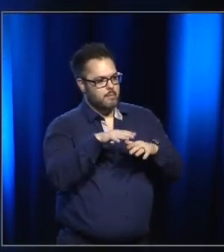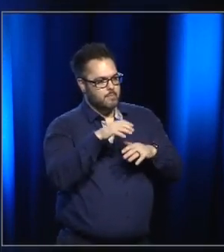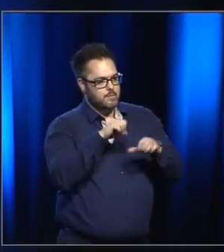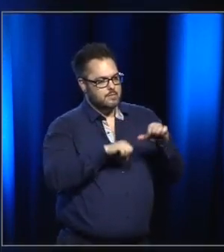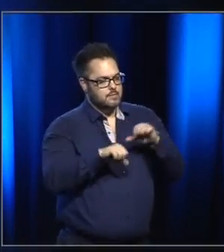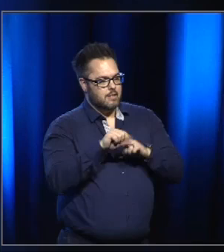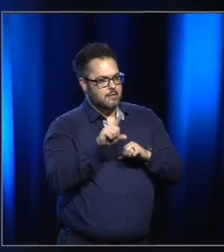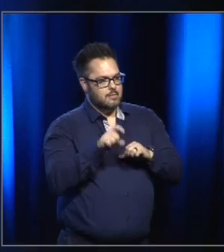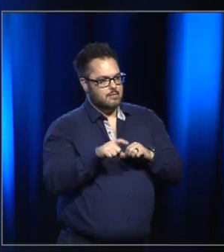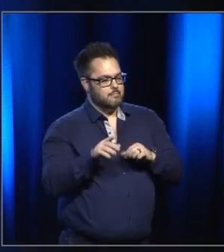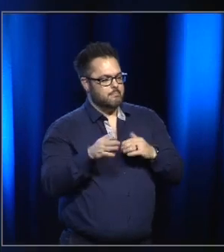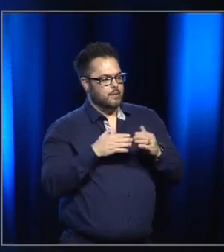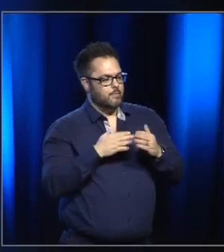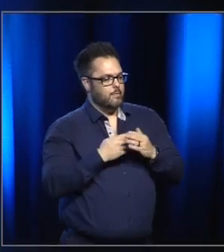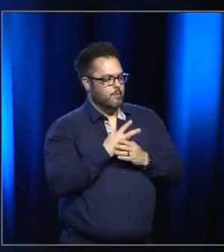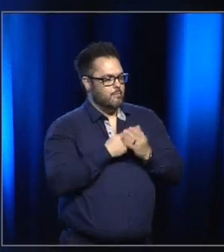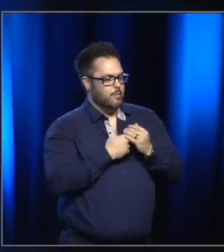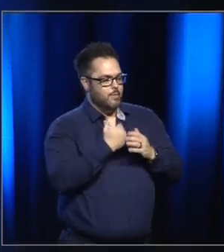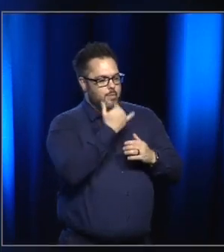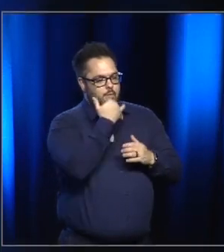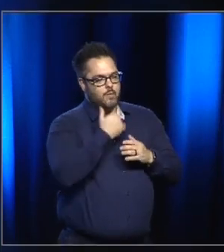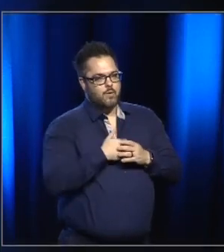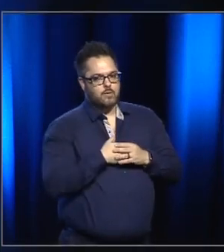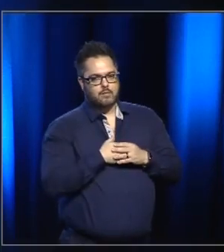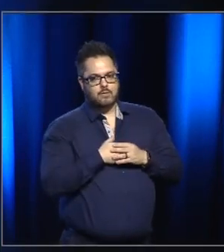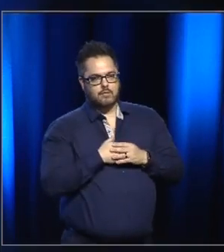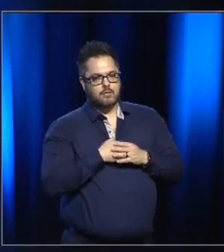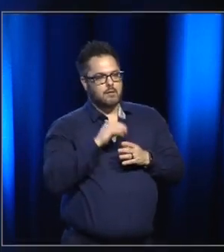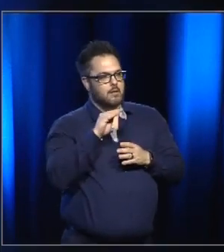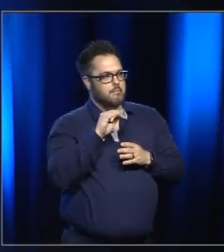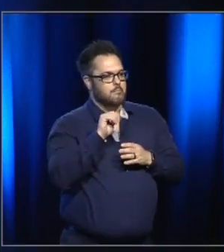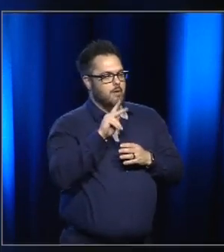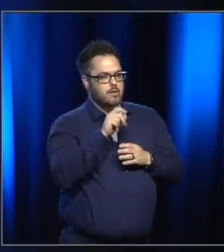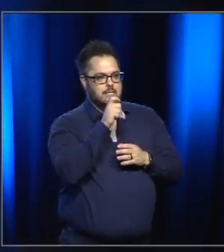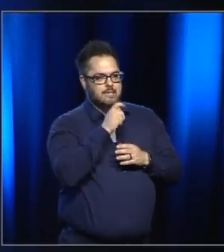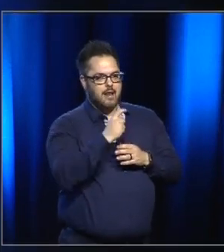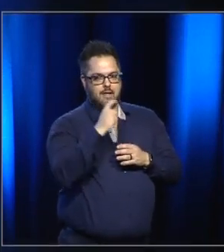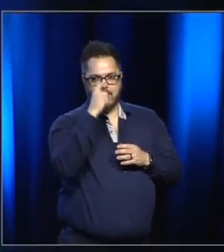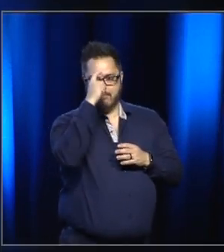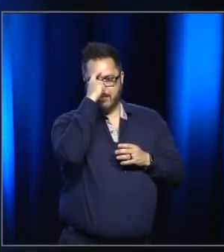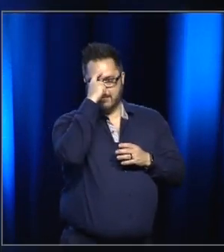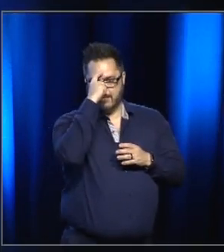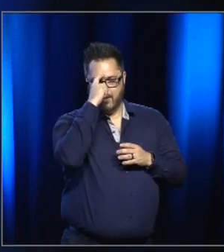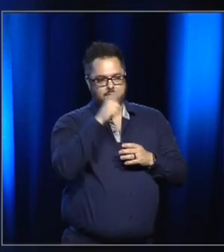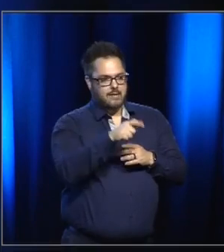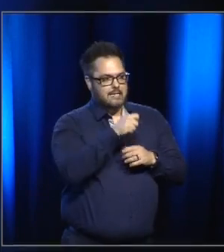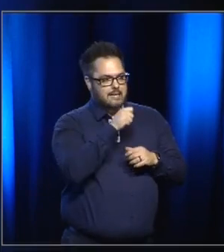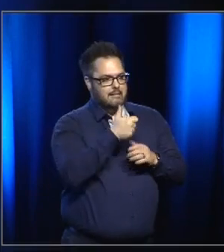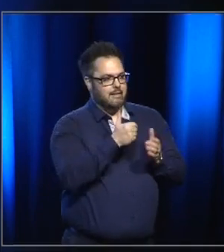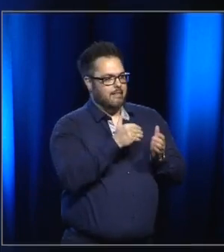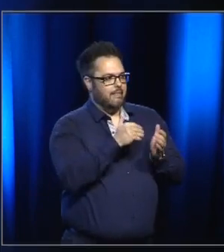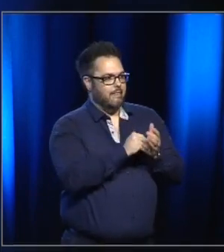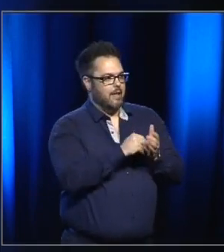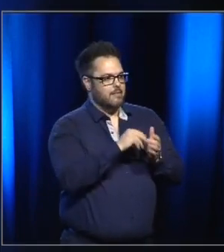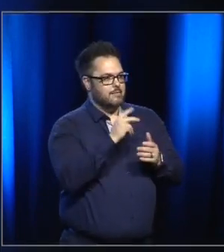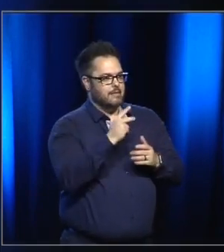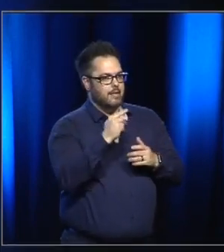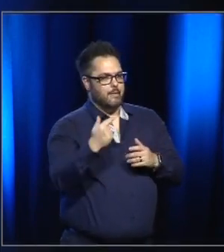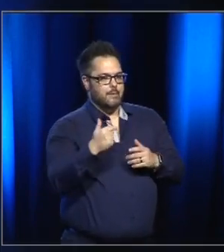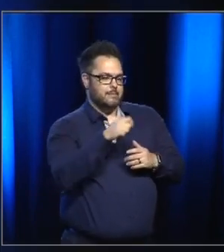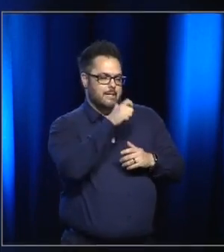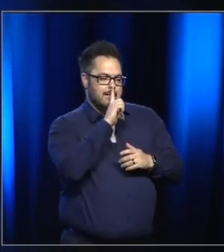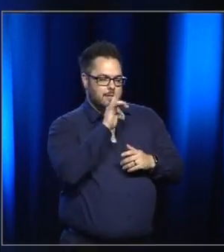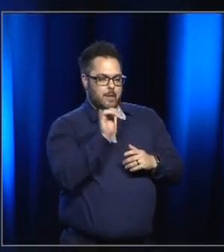We were both wrong. Mark does not have a massive nose, and nor is he 2,000 kilograms. And I'm still